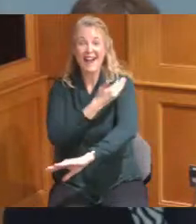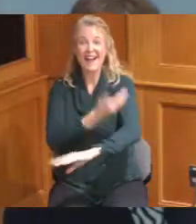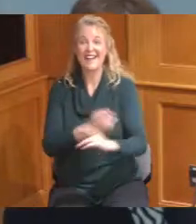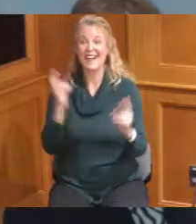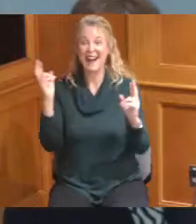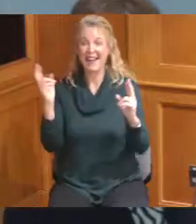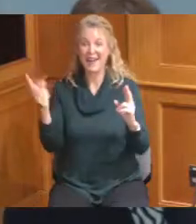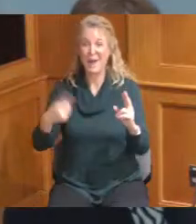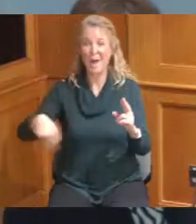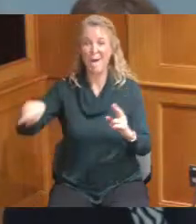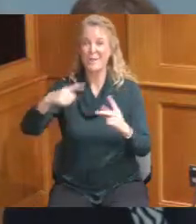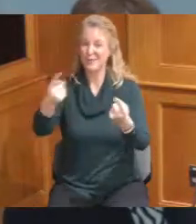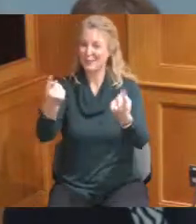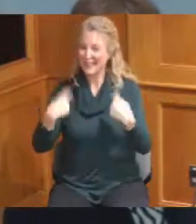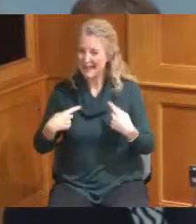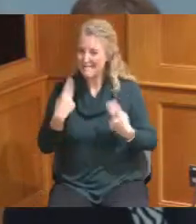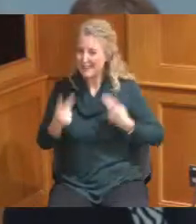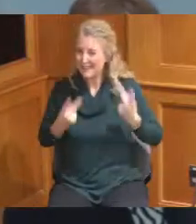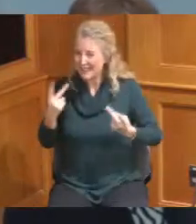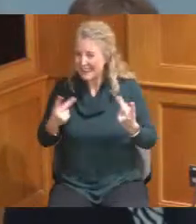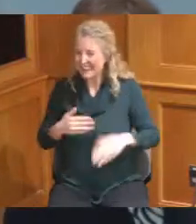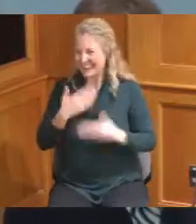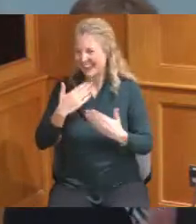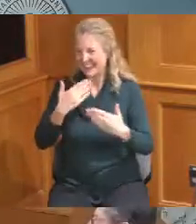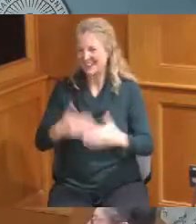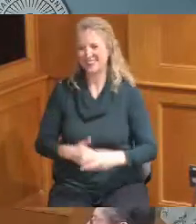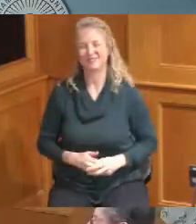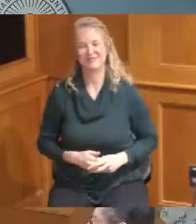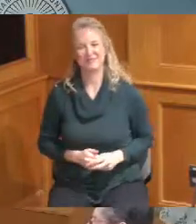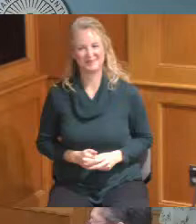will come by and visit us. Thank you.